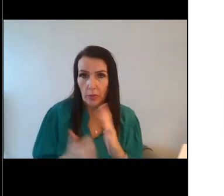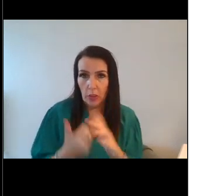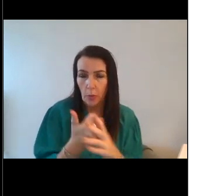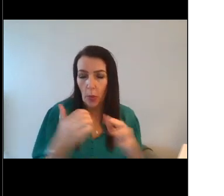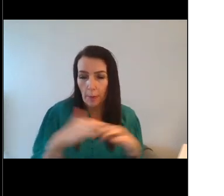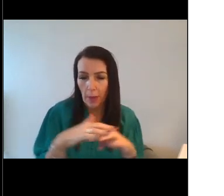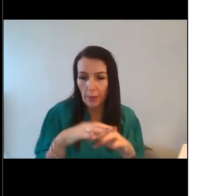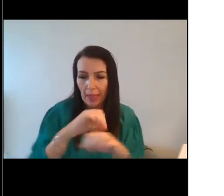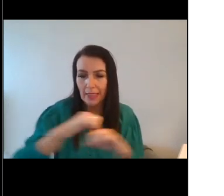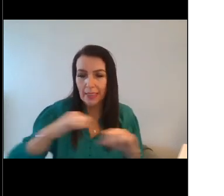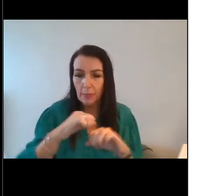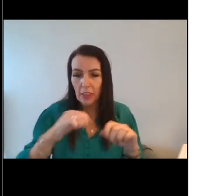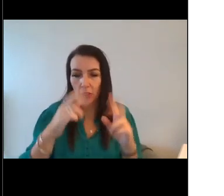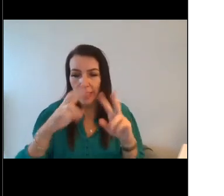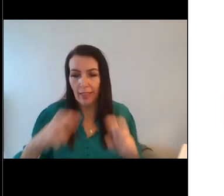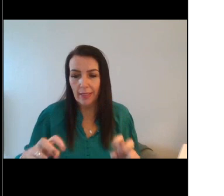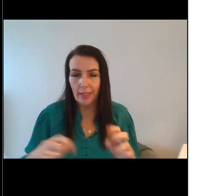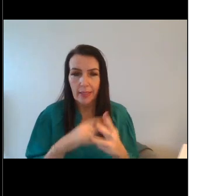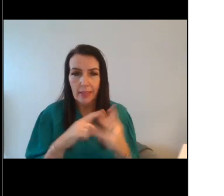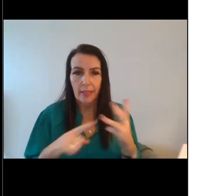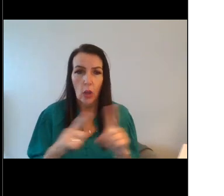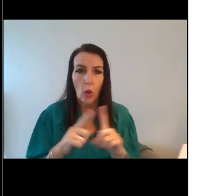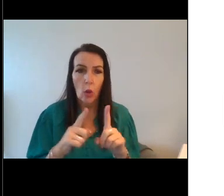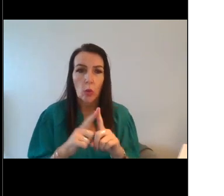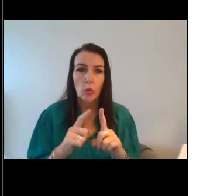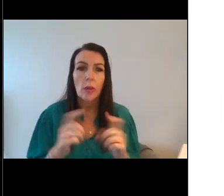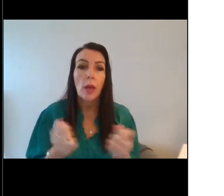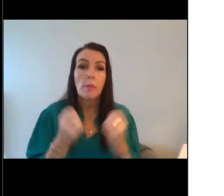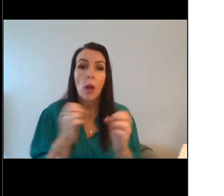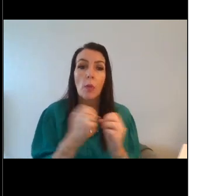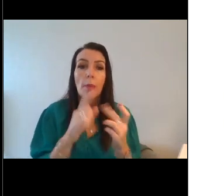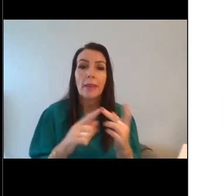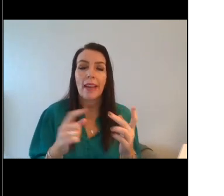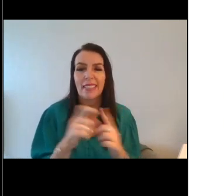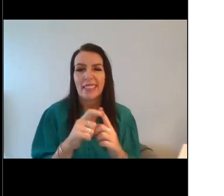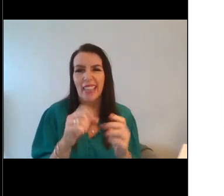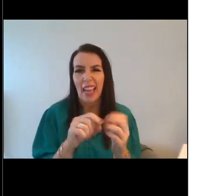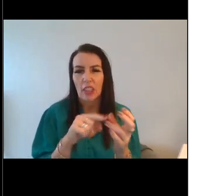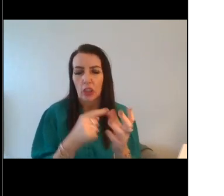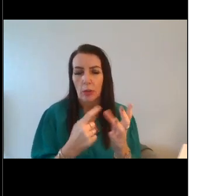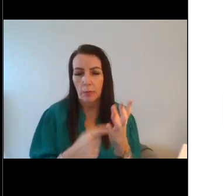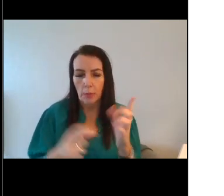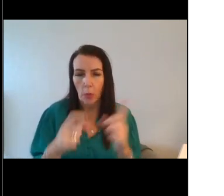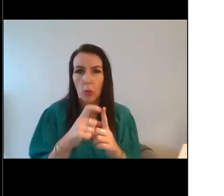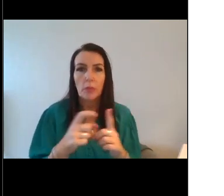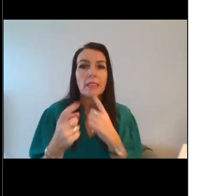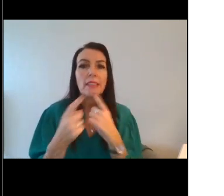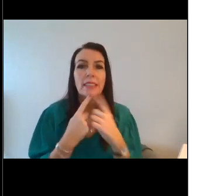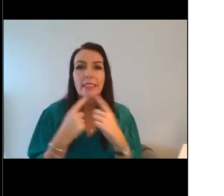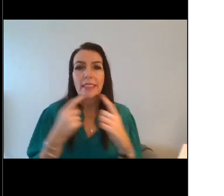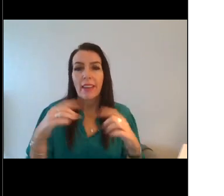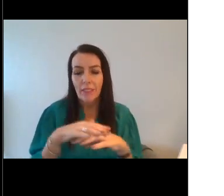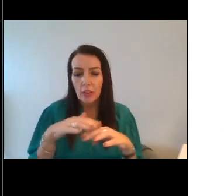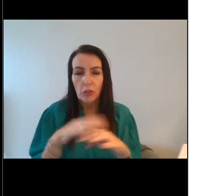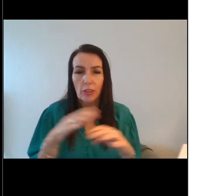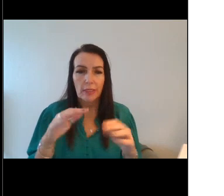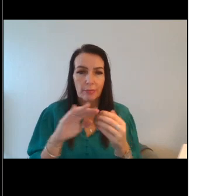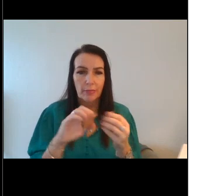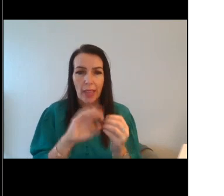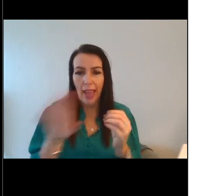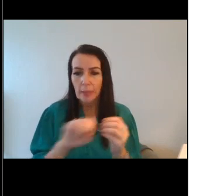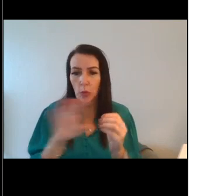spatial analysis. And we also provided bespoke Power BI dashboards that enable data filtering, exporting, and mapping. And the